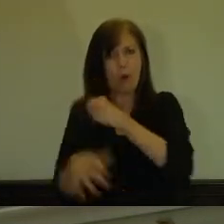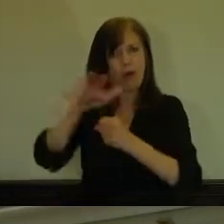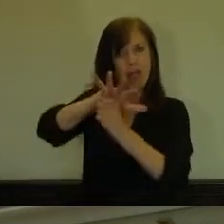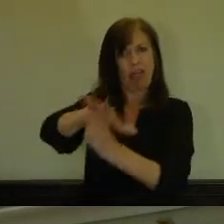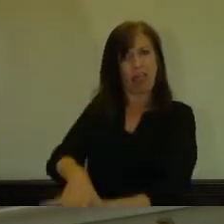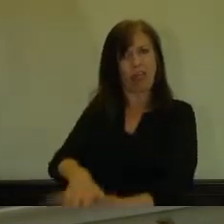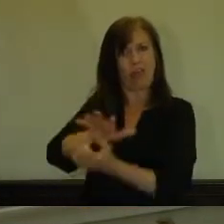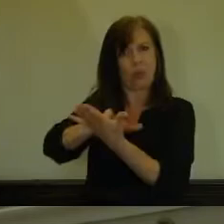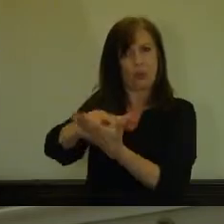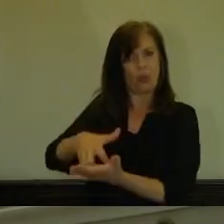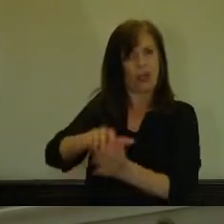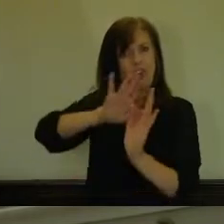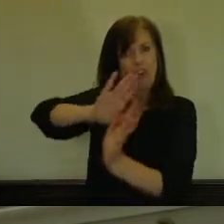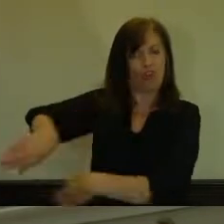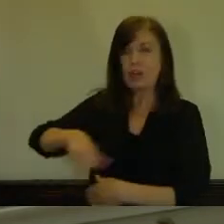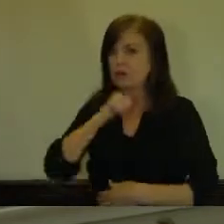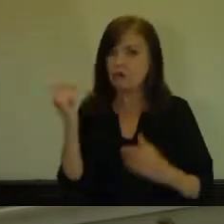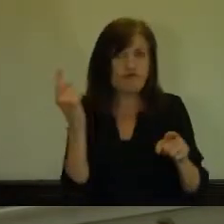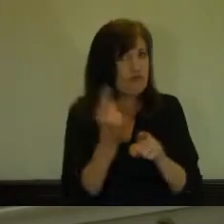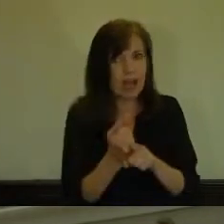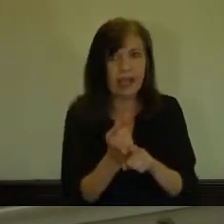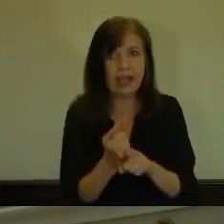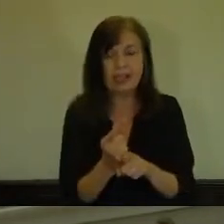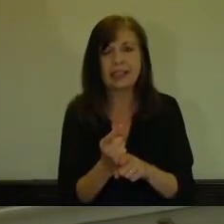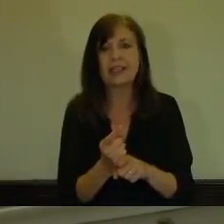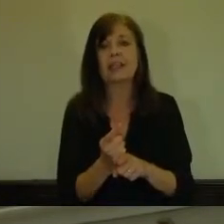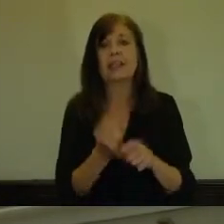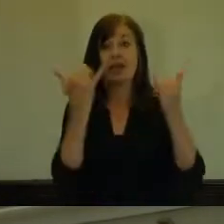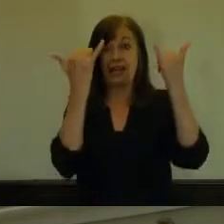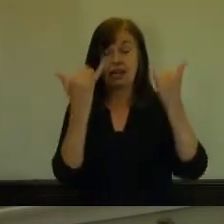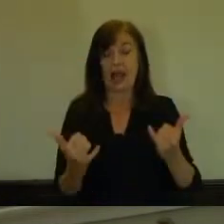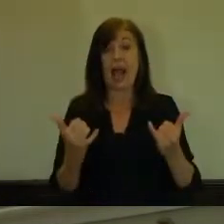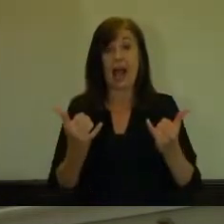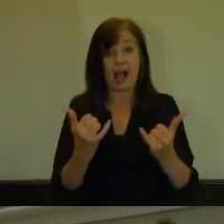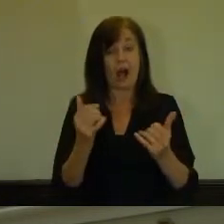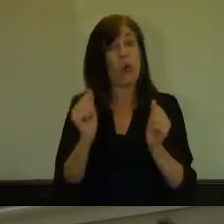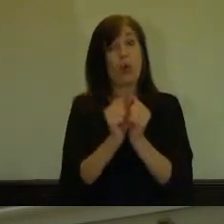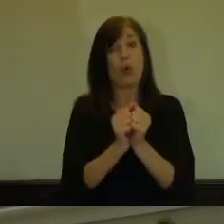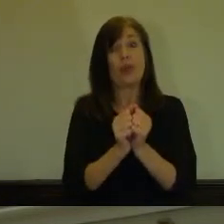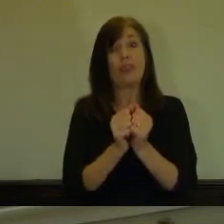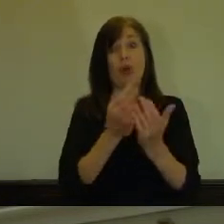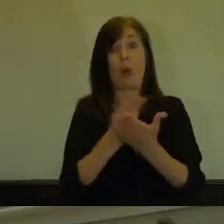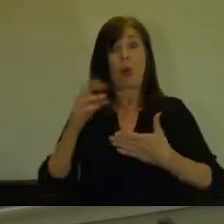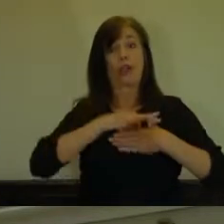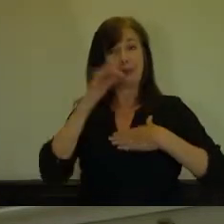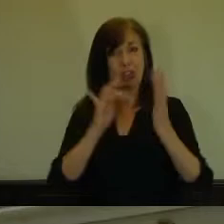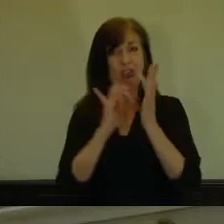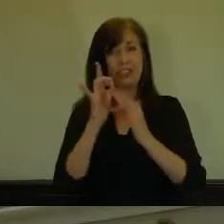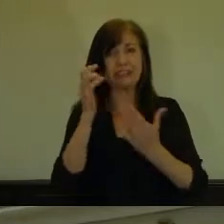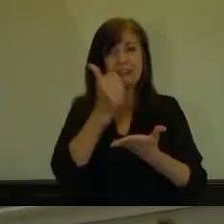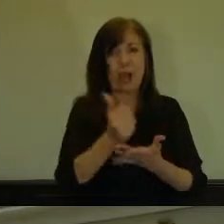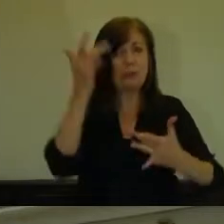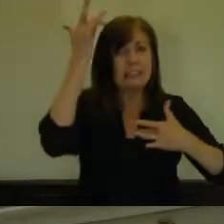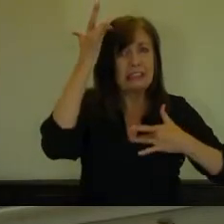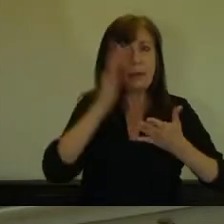the vulnerable behind. With the full power of the Spirit, he healed the sick, he challenged relationships of power,